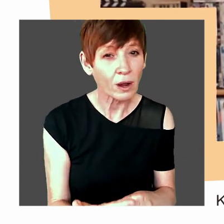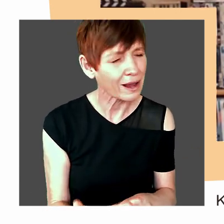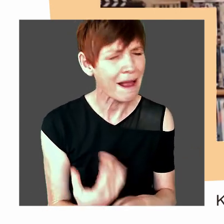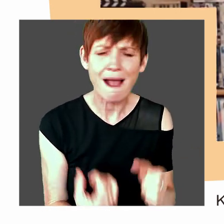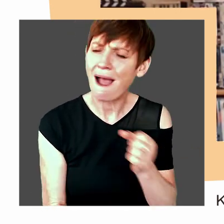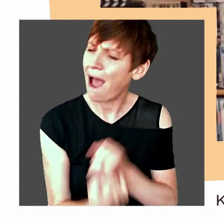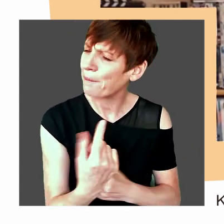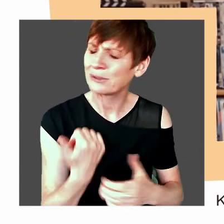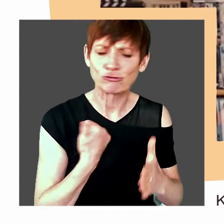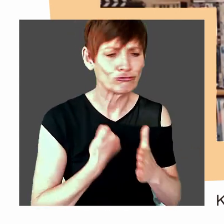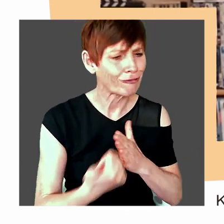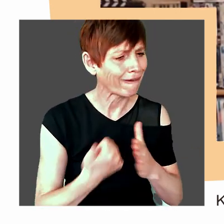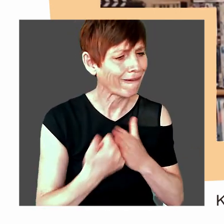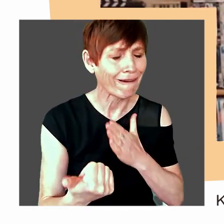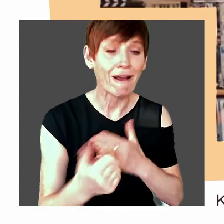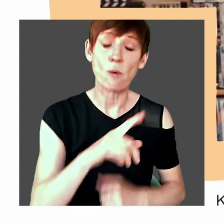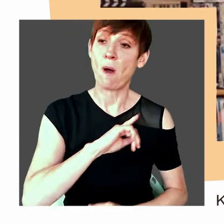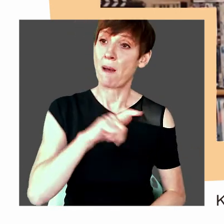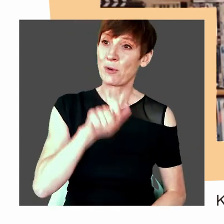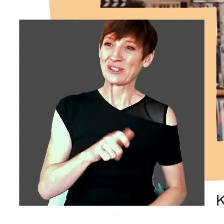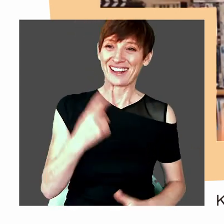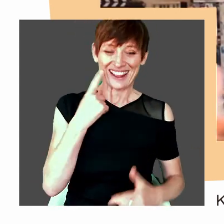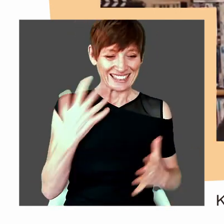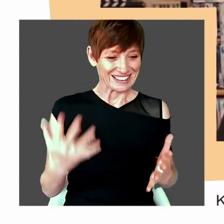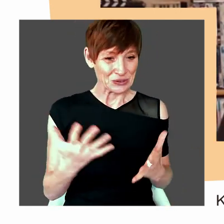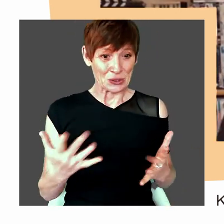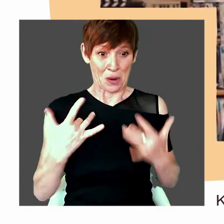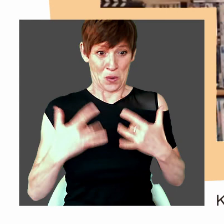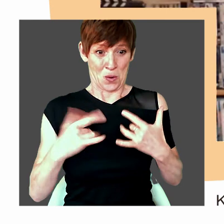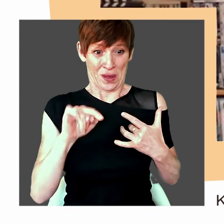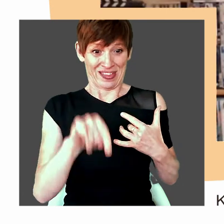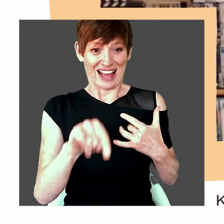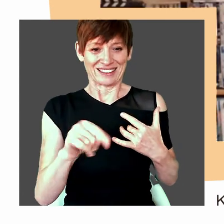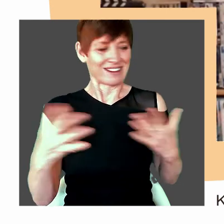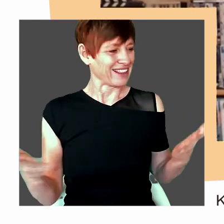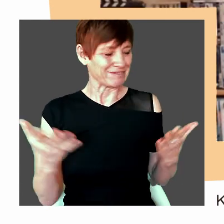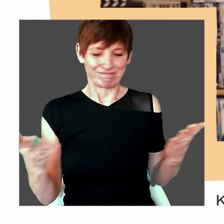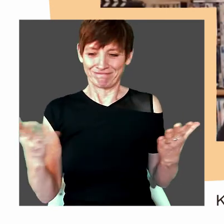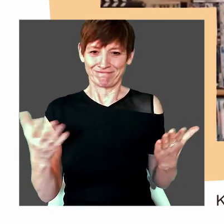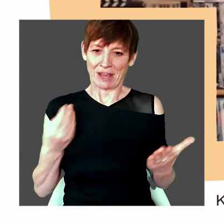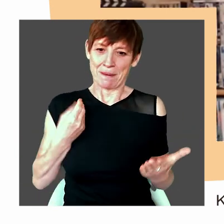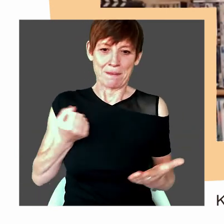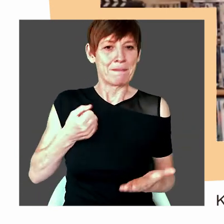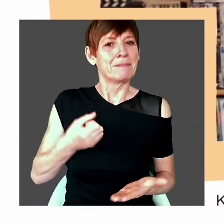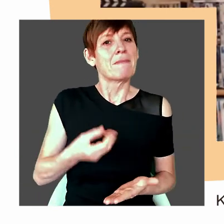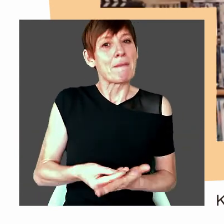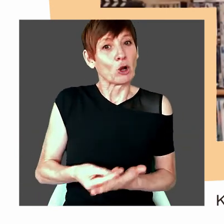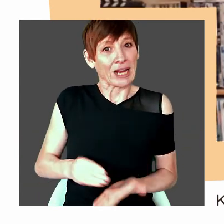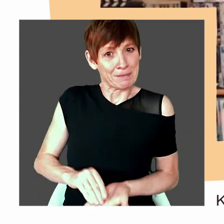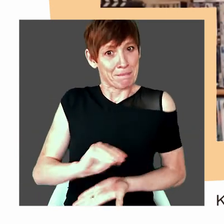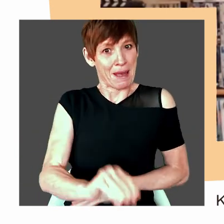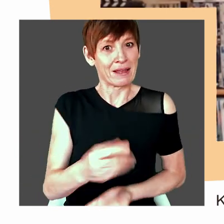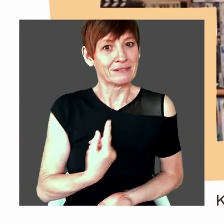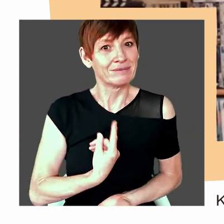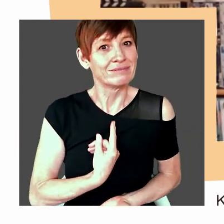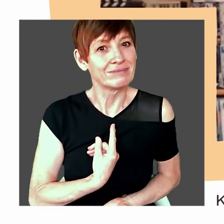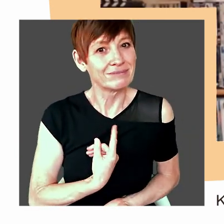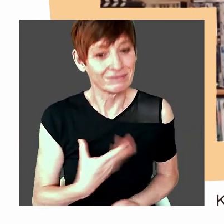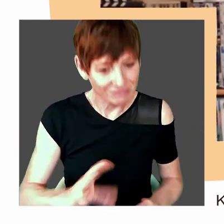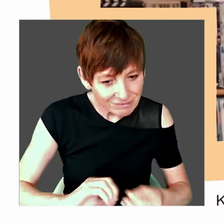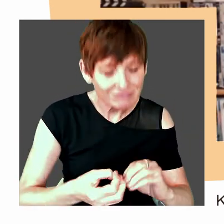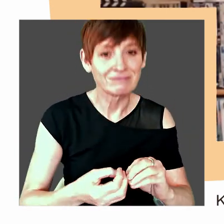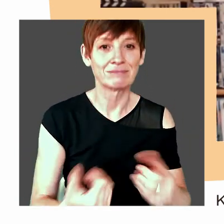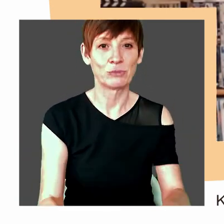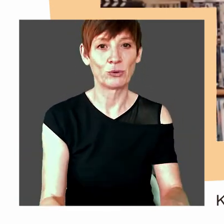film producers who feel like, if I really want to get this project made, I'm just going to put my money back in. Yeah. I think that's something people have in all,